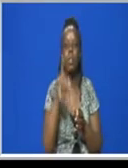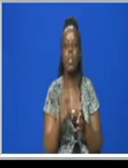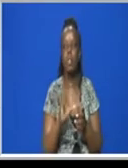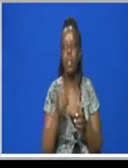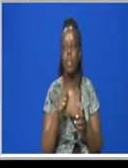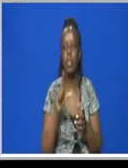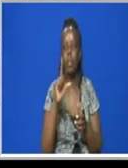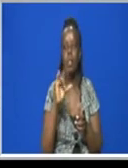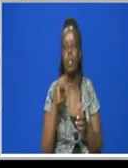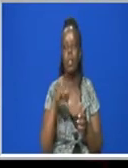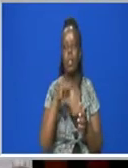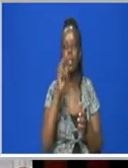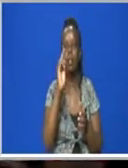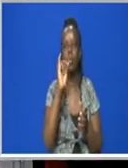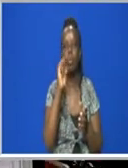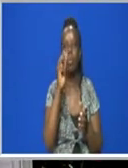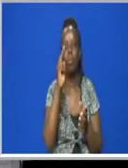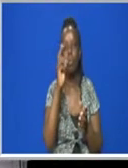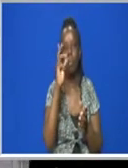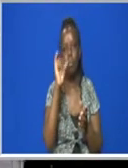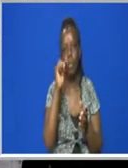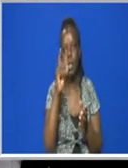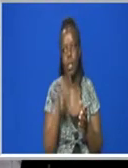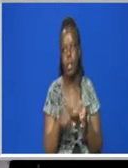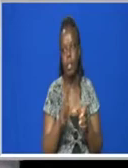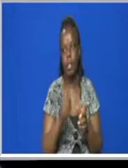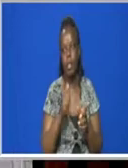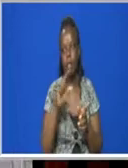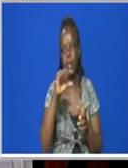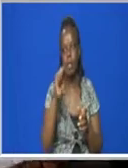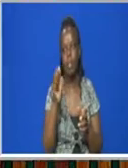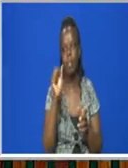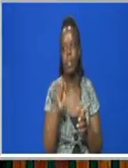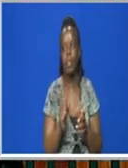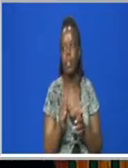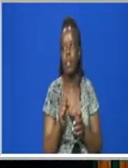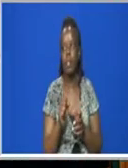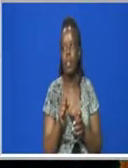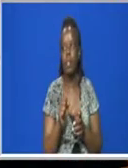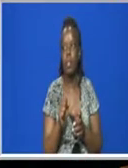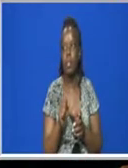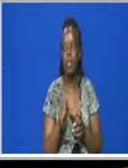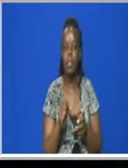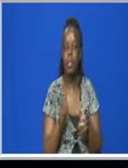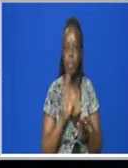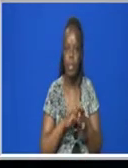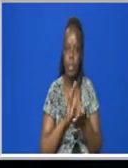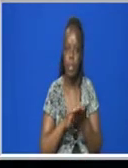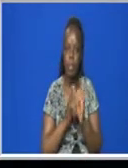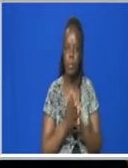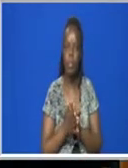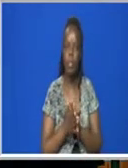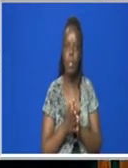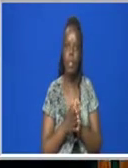liquid, this is a gas, and of course the calcium carbide can, the calcium hydroxide can be solid because it is